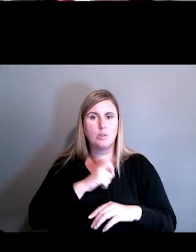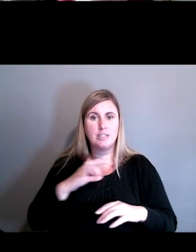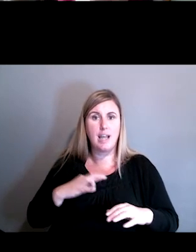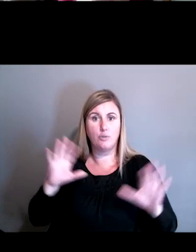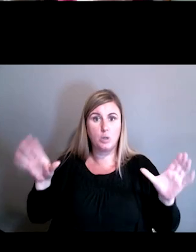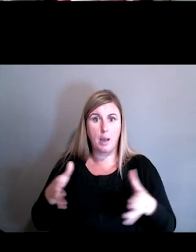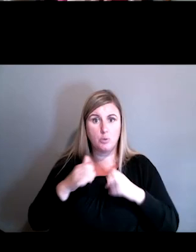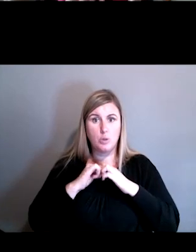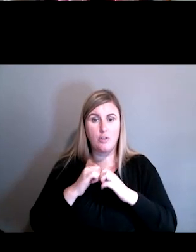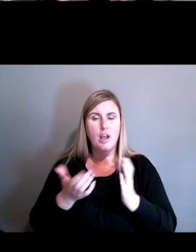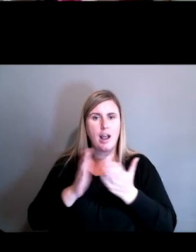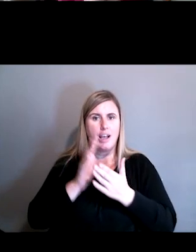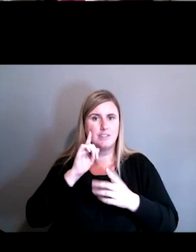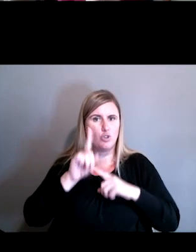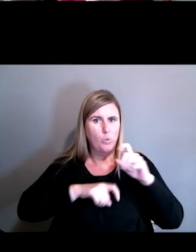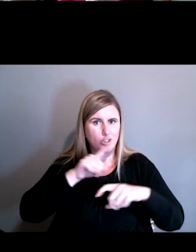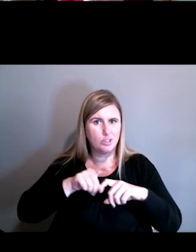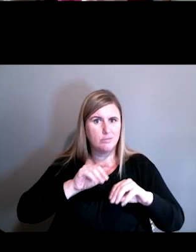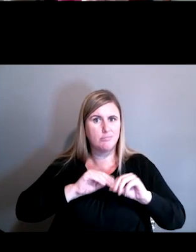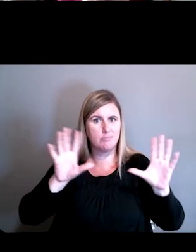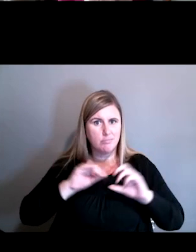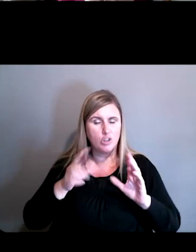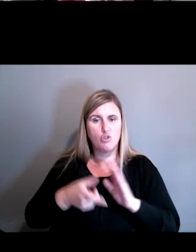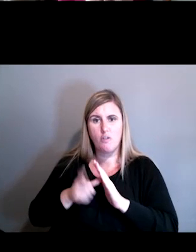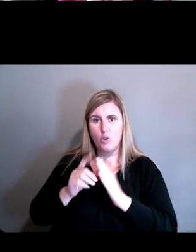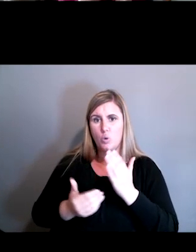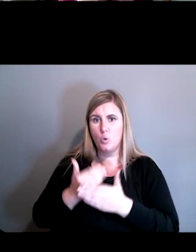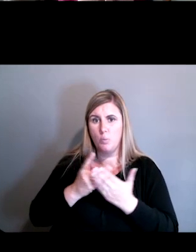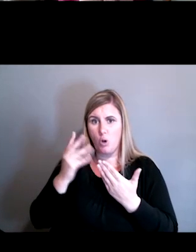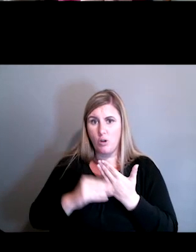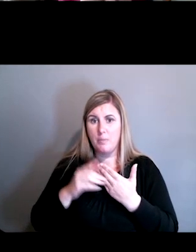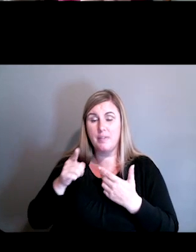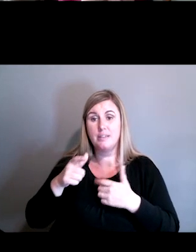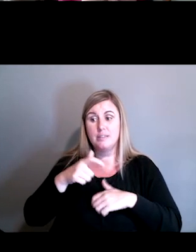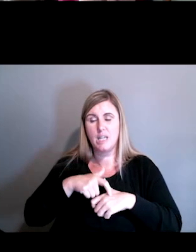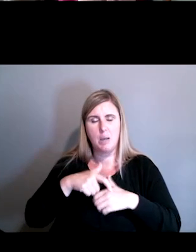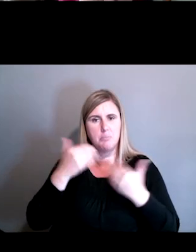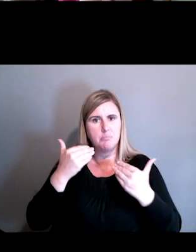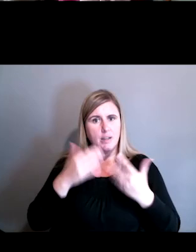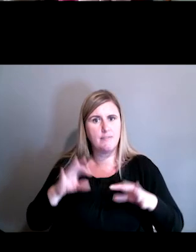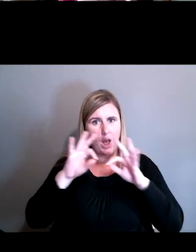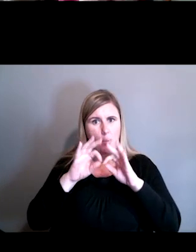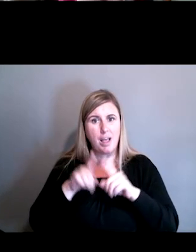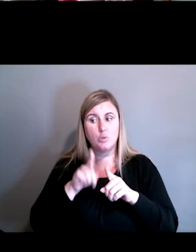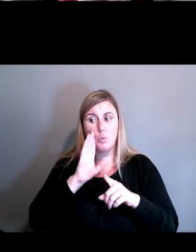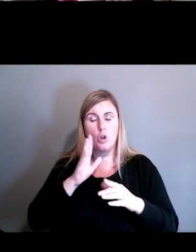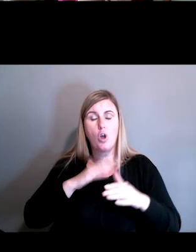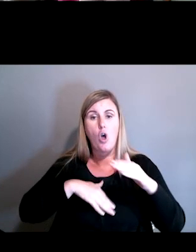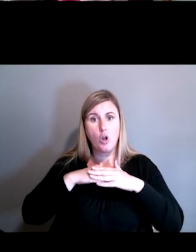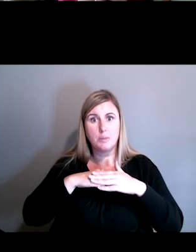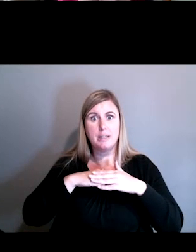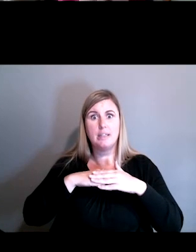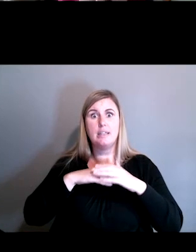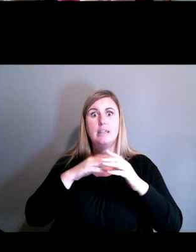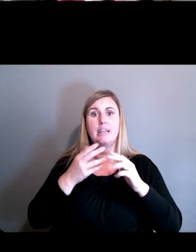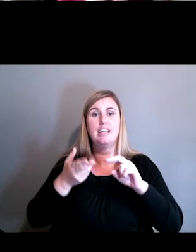review new programs. This time is extremely valuable as it will ultimately increase fidelity in your classroom and ensure that all staff are on